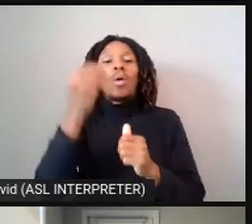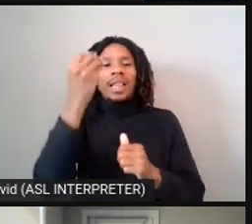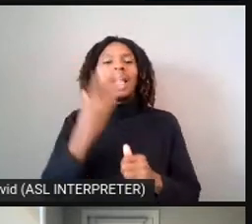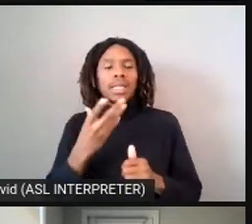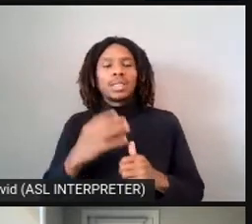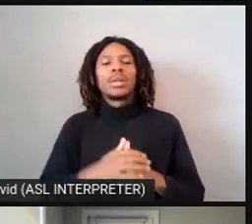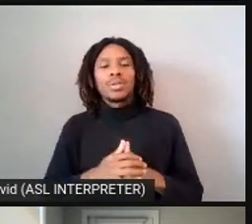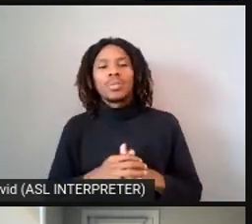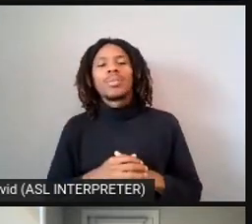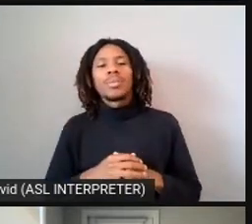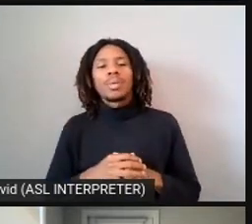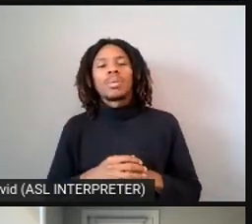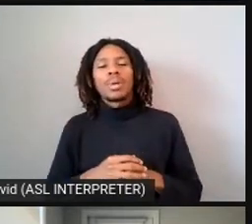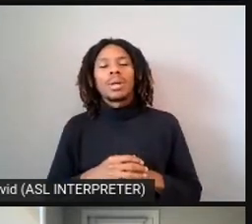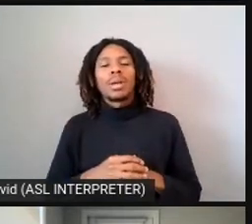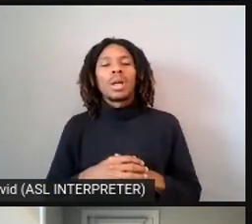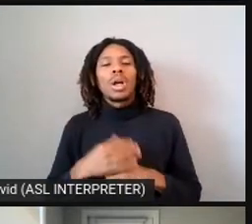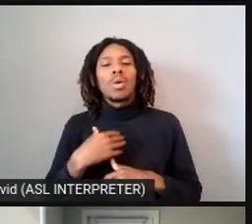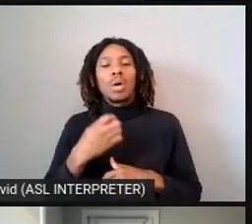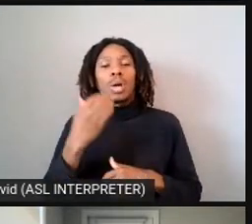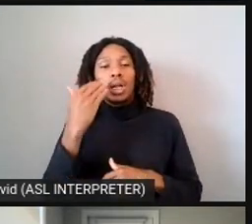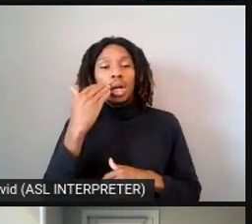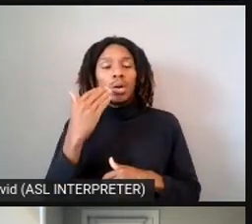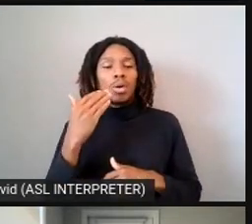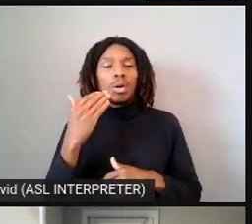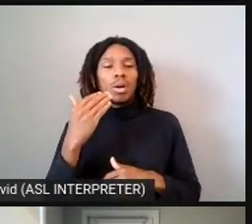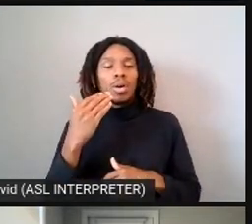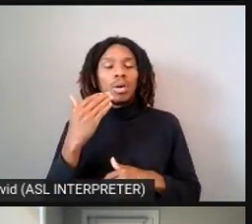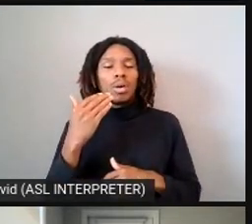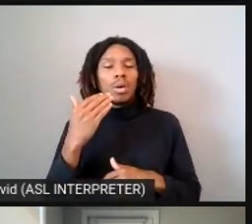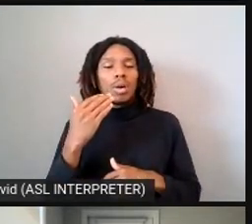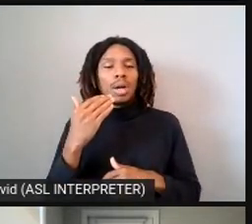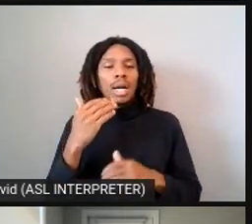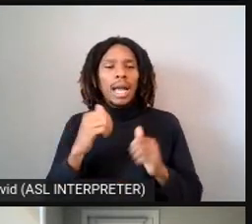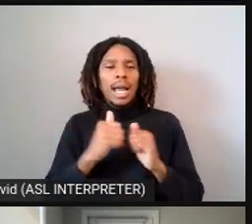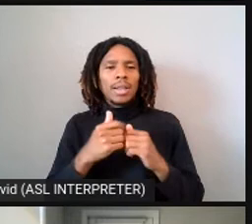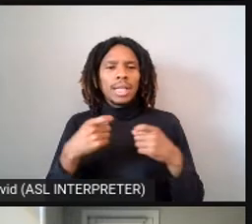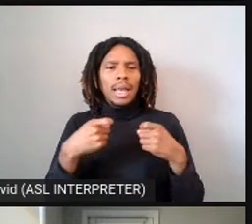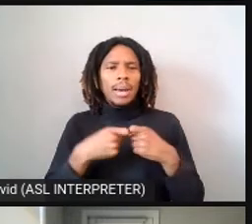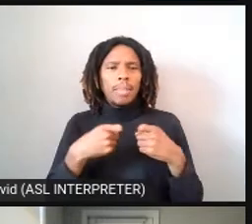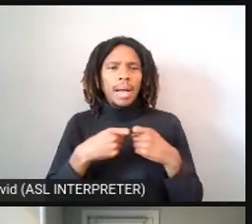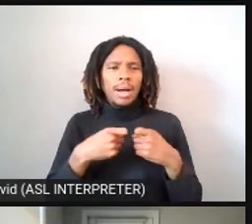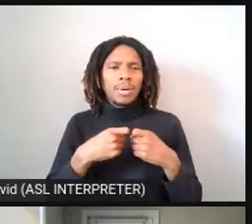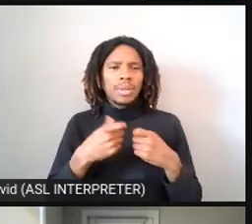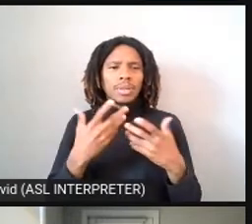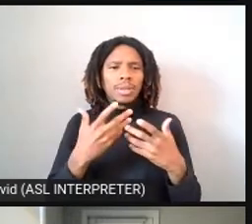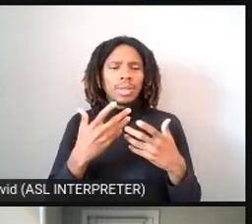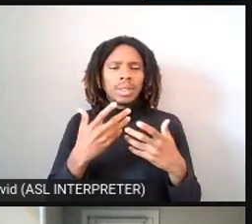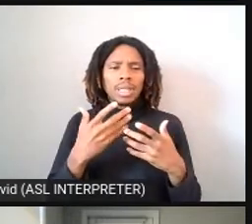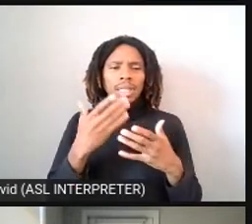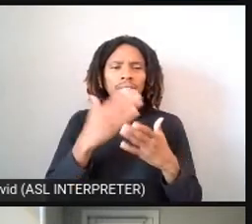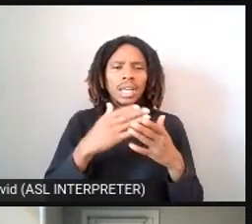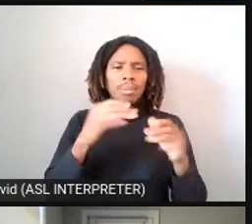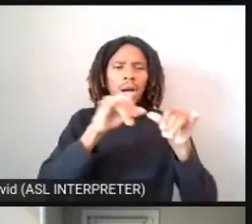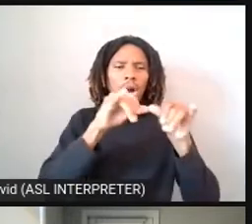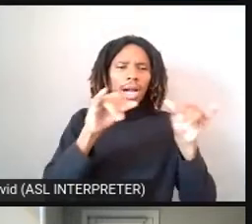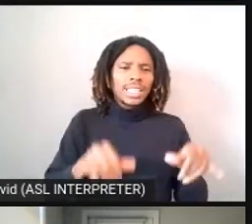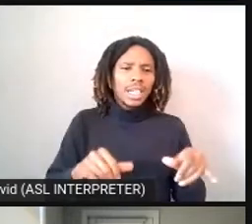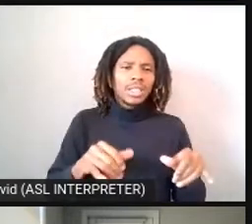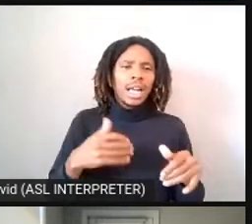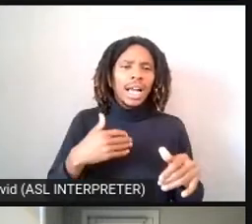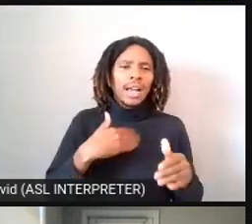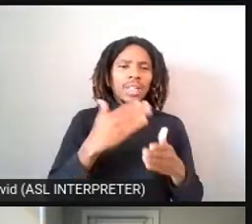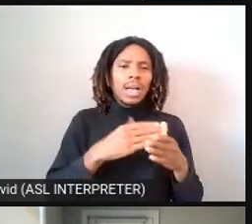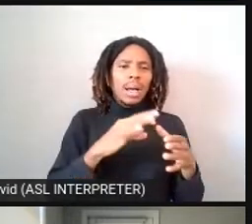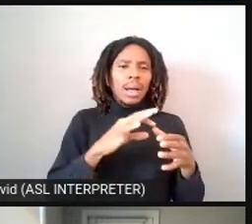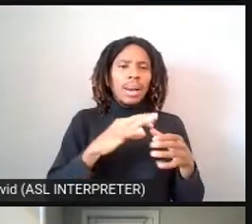We also would like to know the architecture of how the power it's like, right? Some architectures have the power